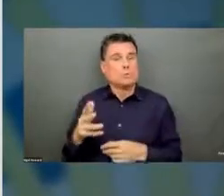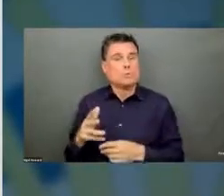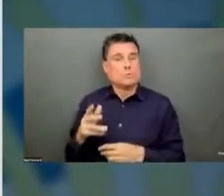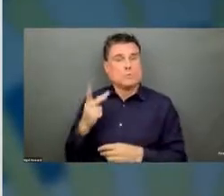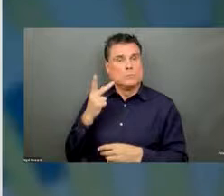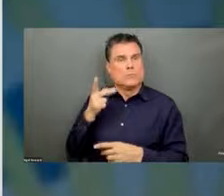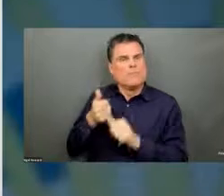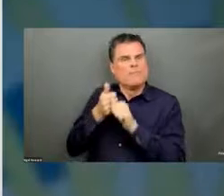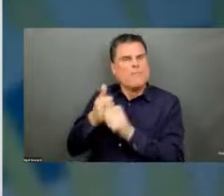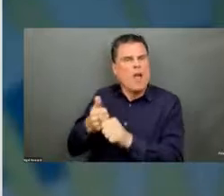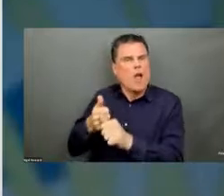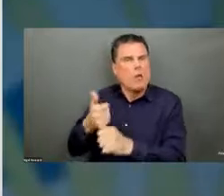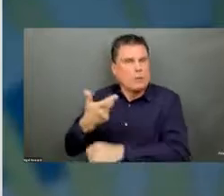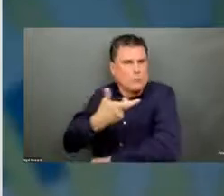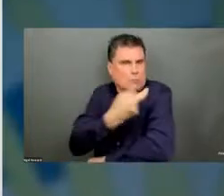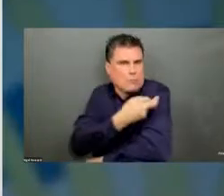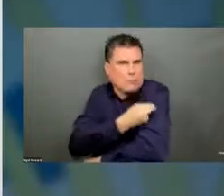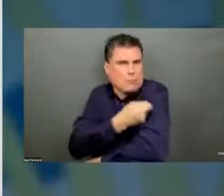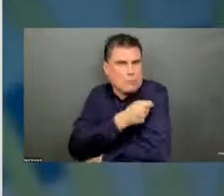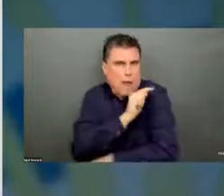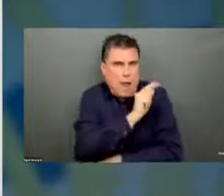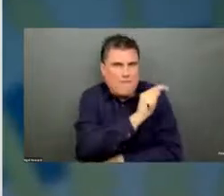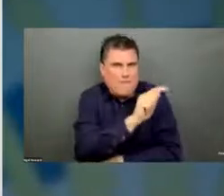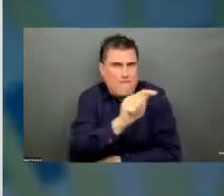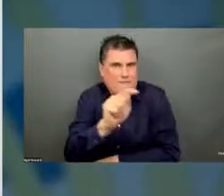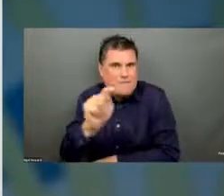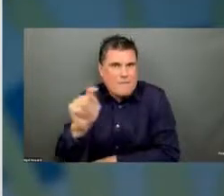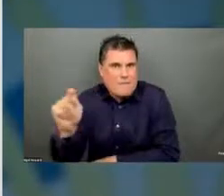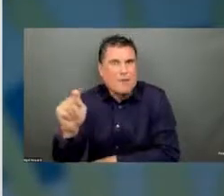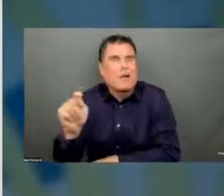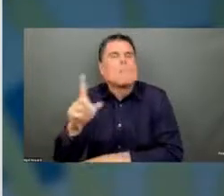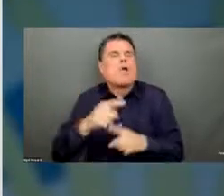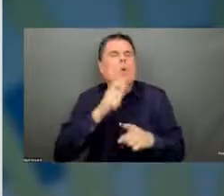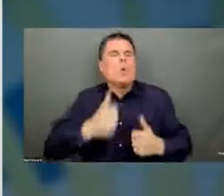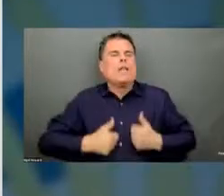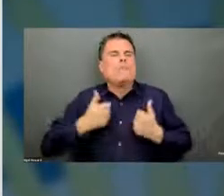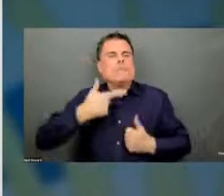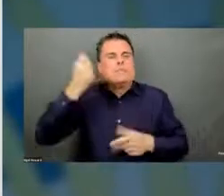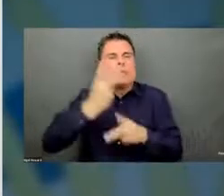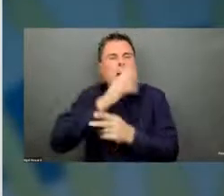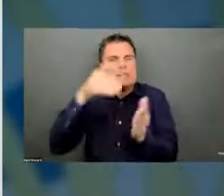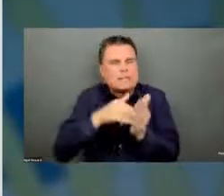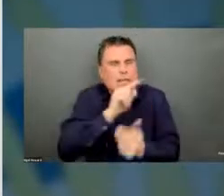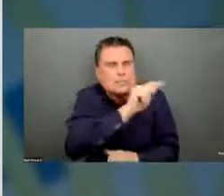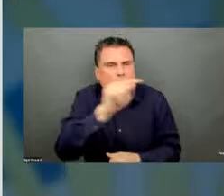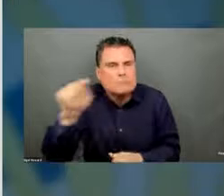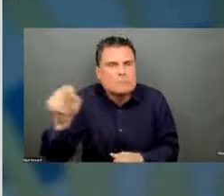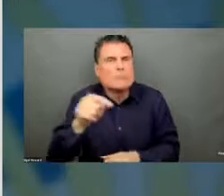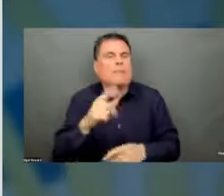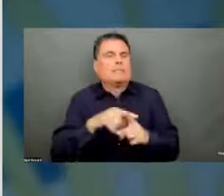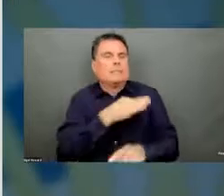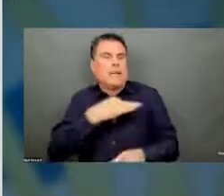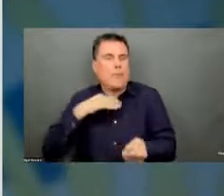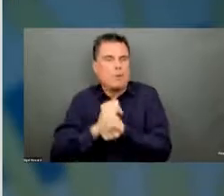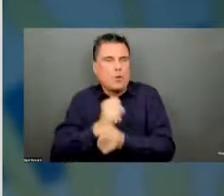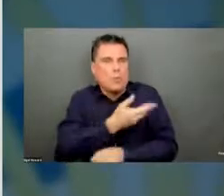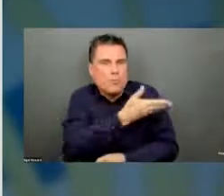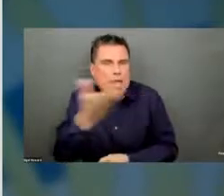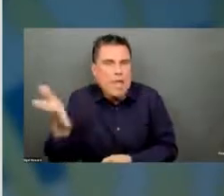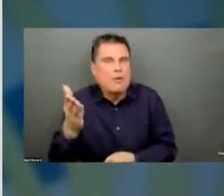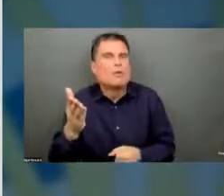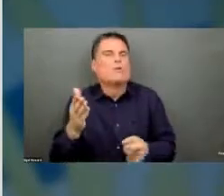care, assisted living, and as of the last few weeks, independent living, and our seniors and elders in our